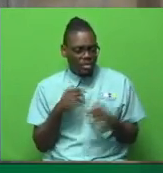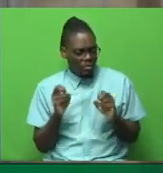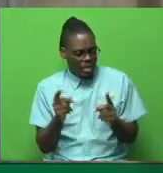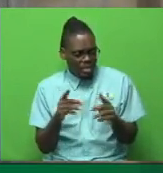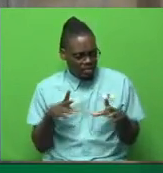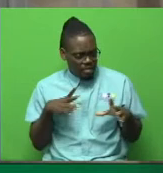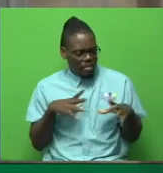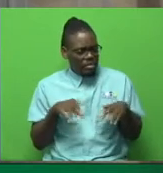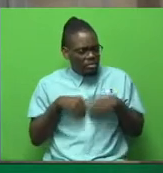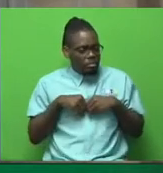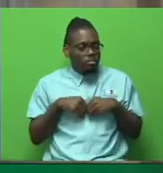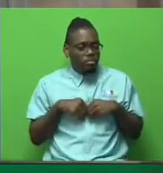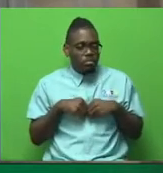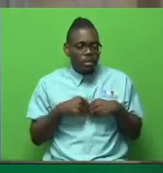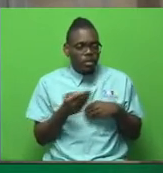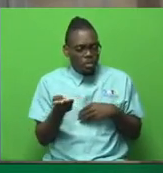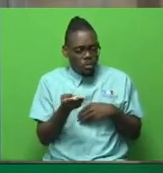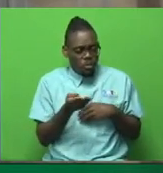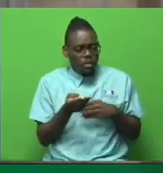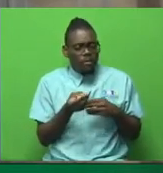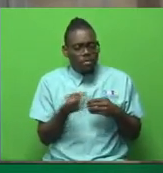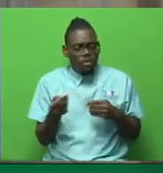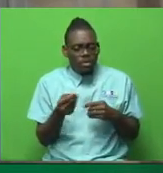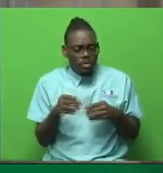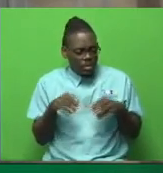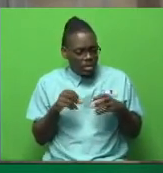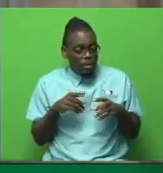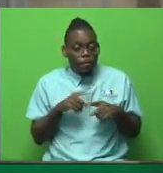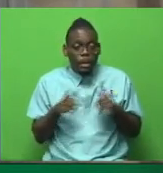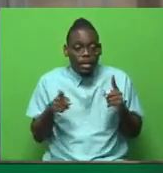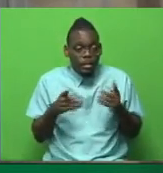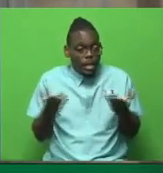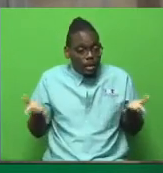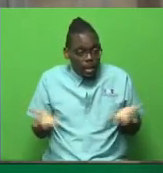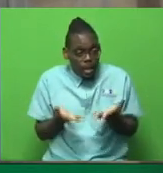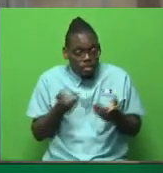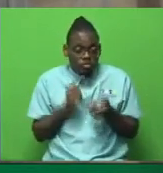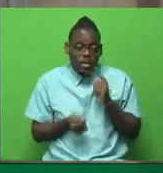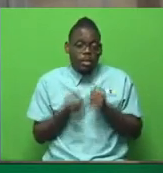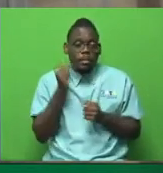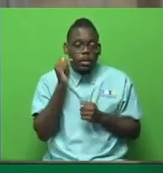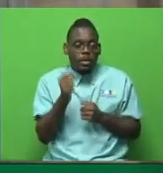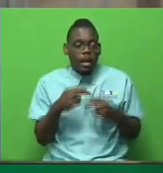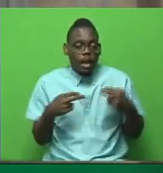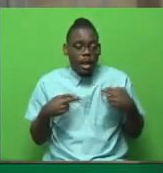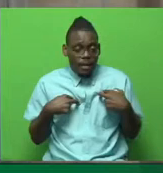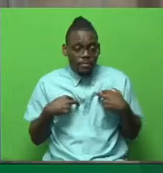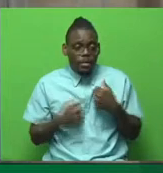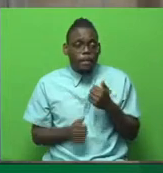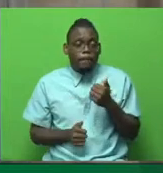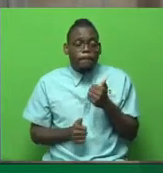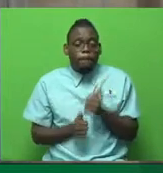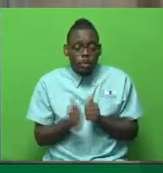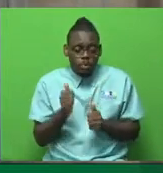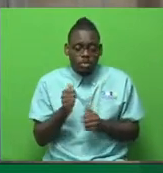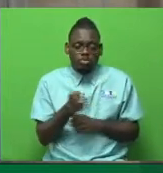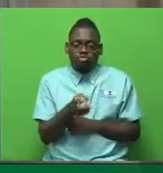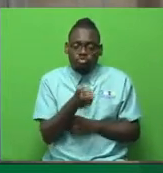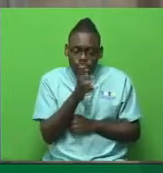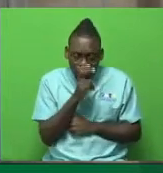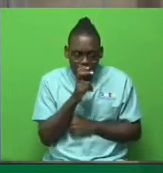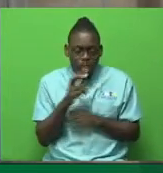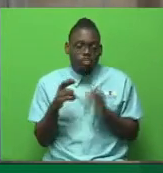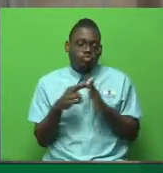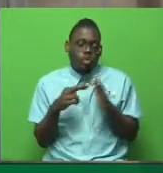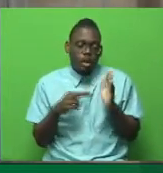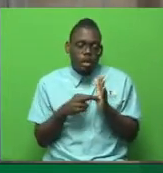we had one of the world's most restrictive border policies during the height of the pandemic citizens Sons